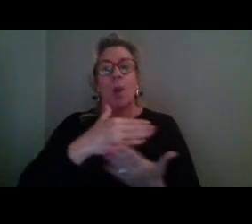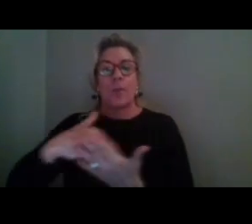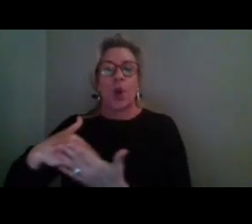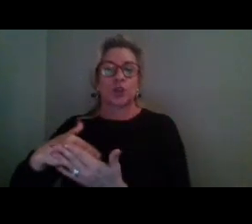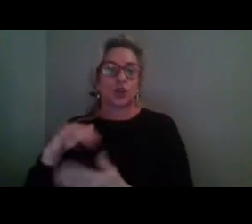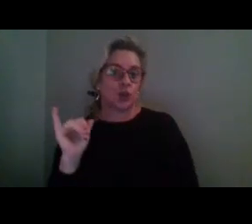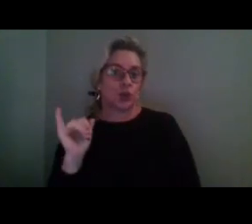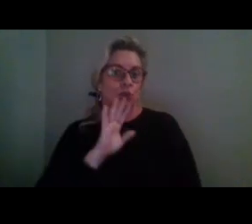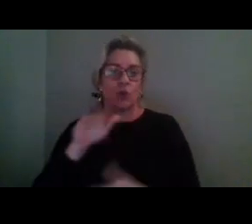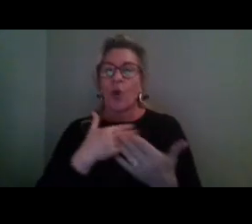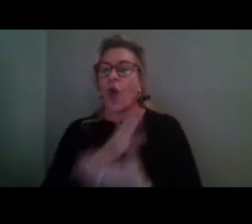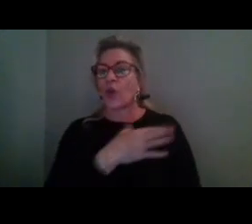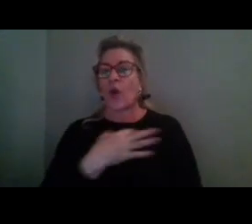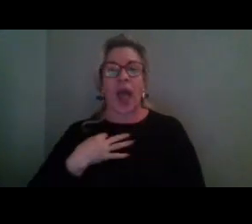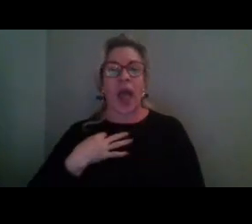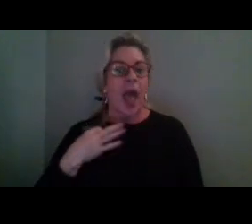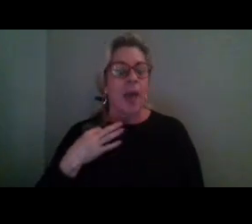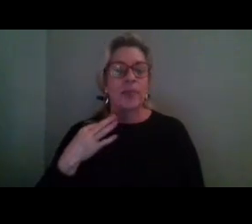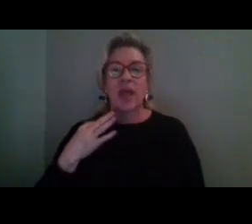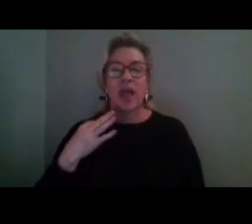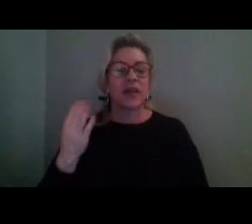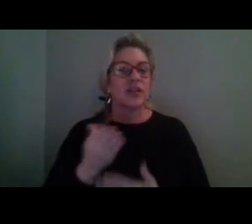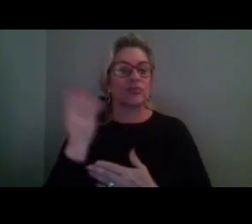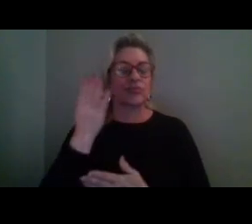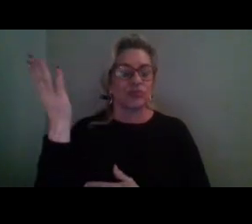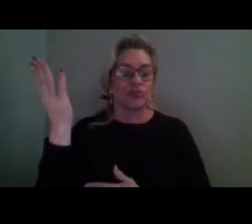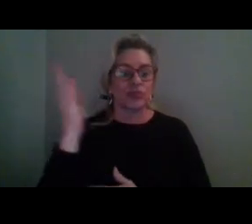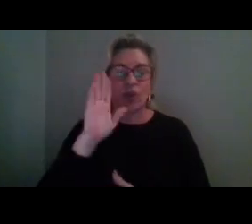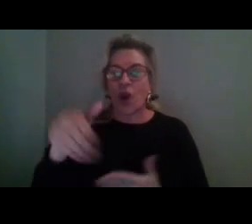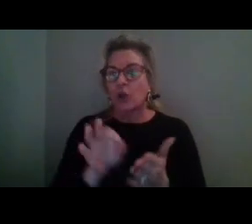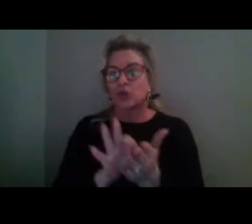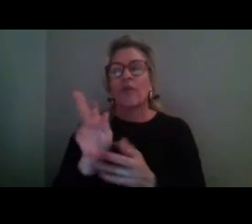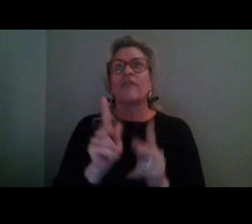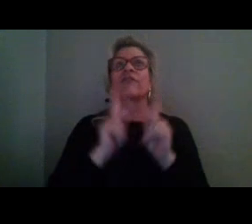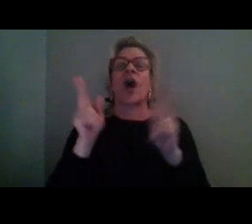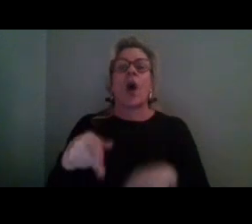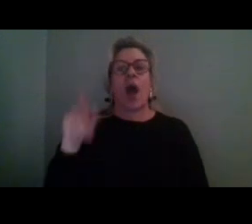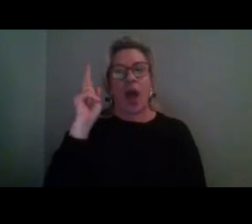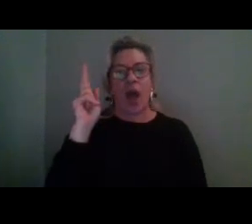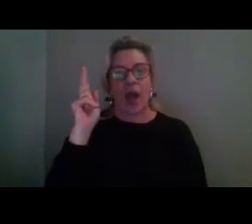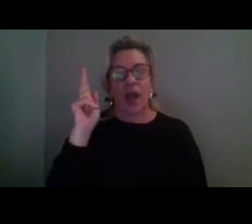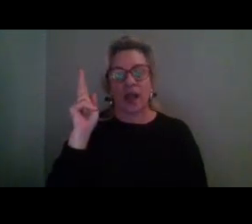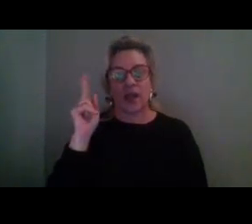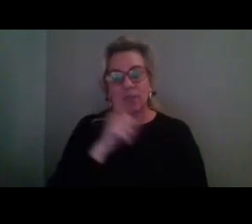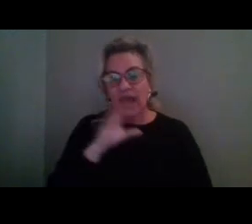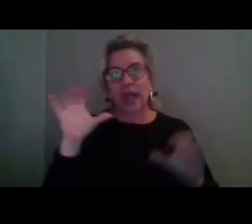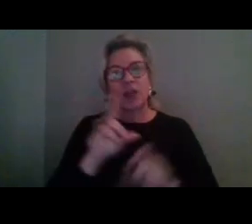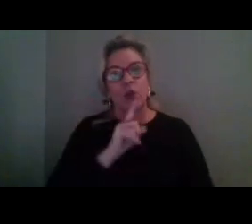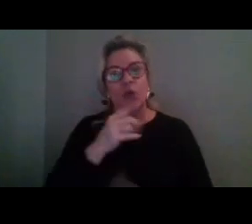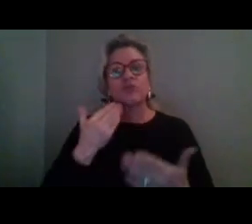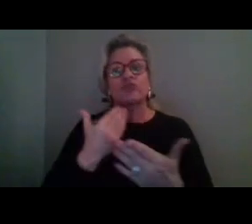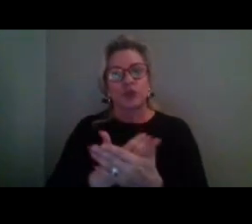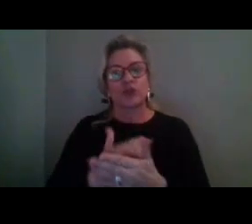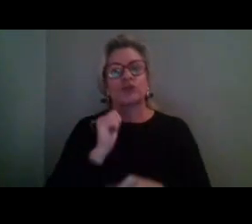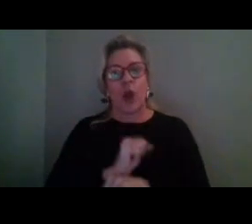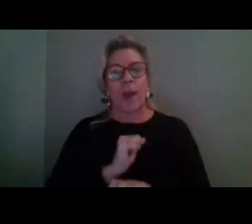of their applications in parts and the whole one all scored very high. So they did a really, really good